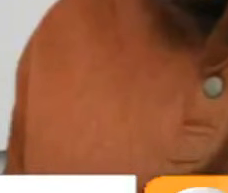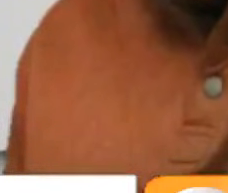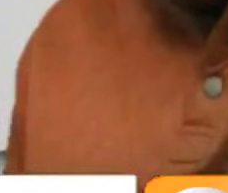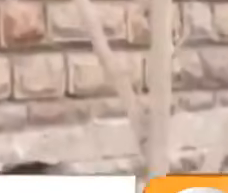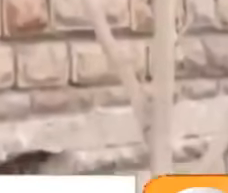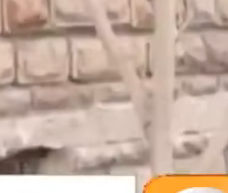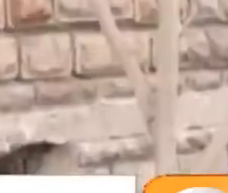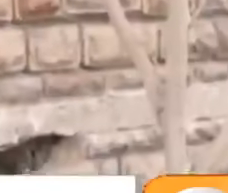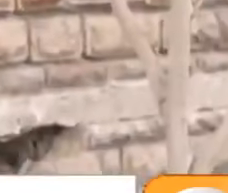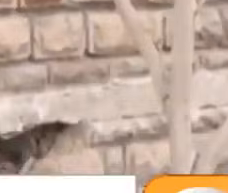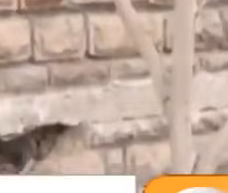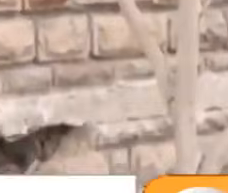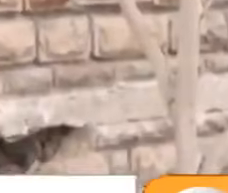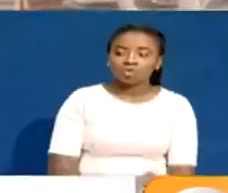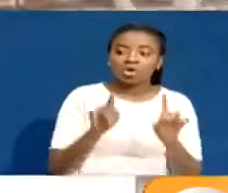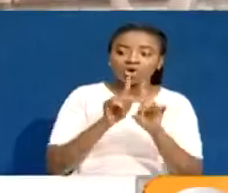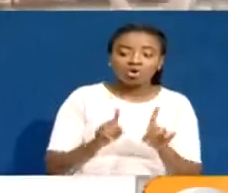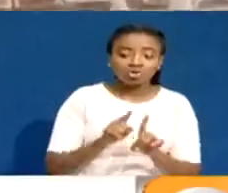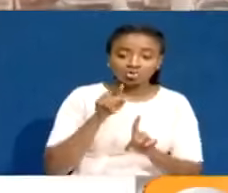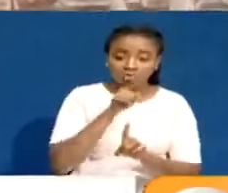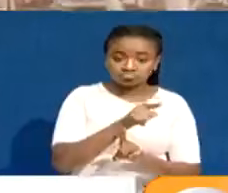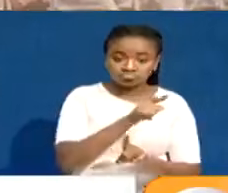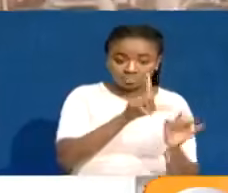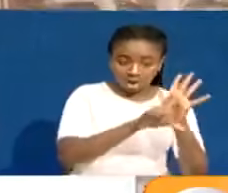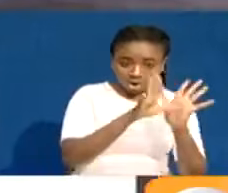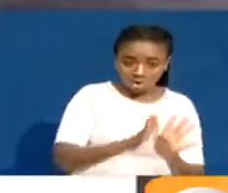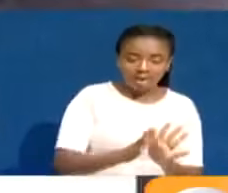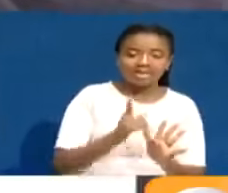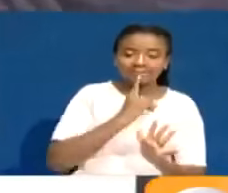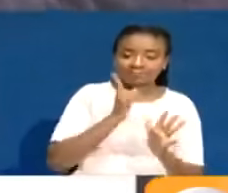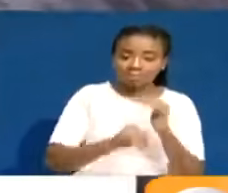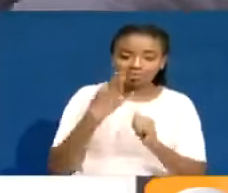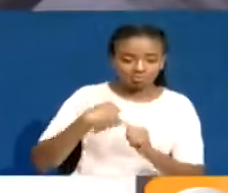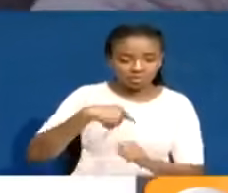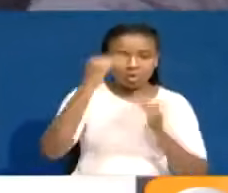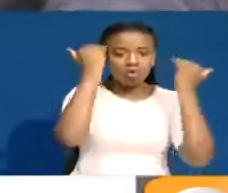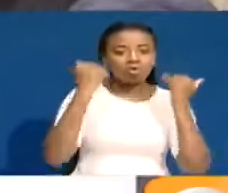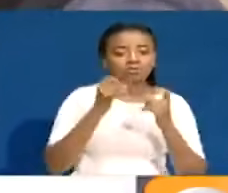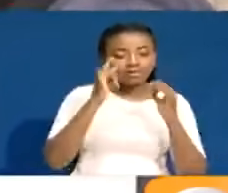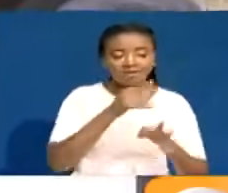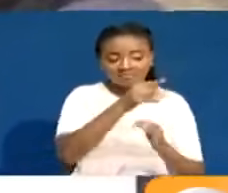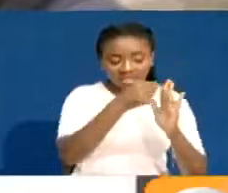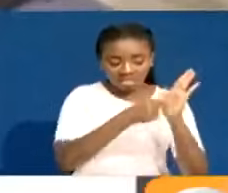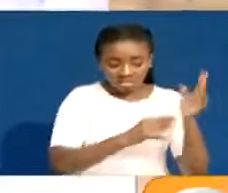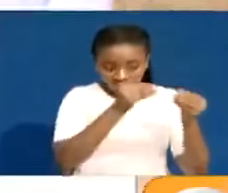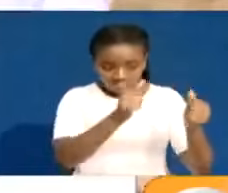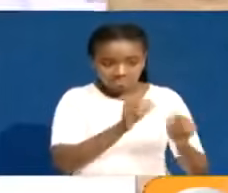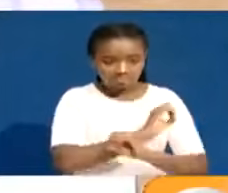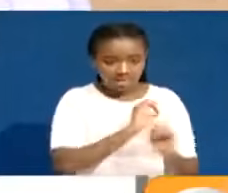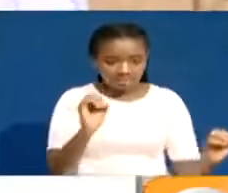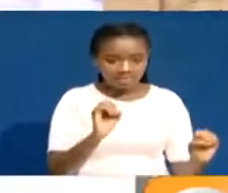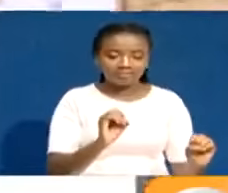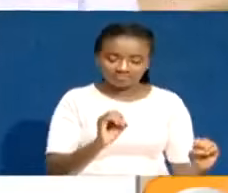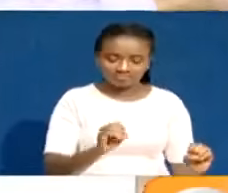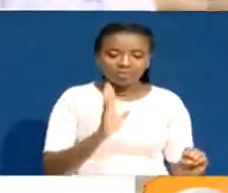an apology. Through his lawyer, Mutua has threatened to seek legal redress if his demands are not met by close of business